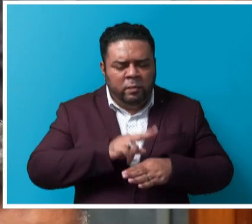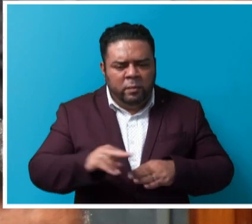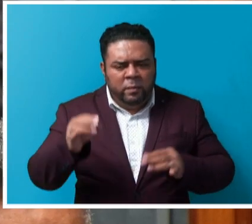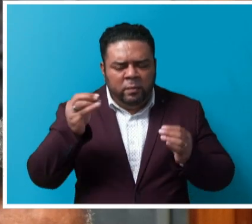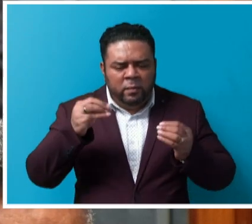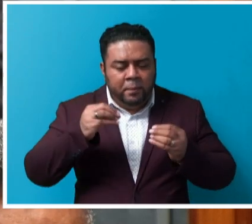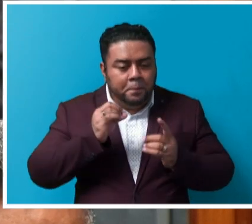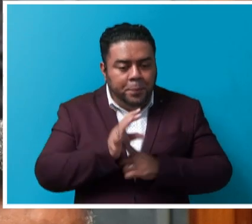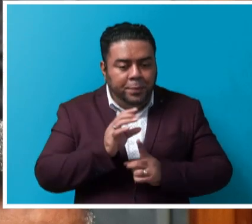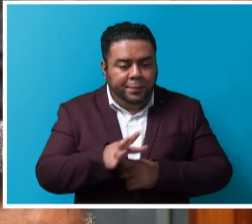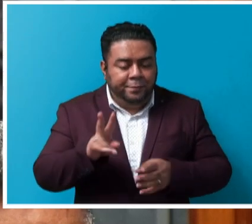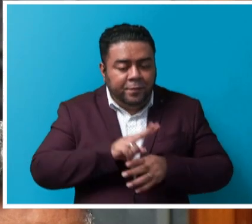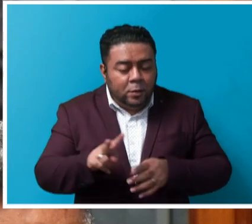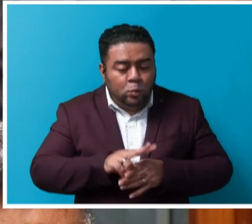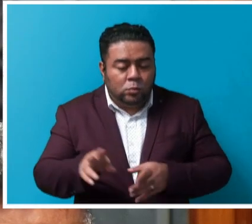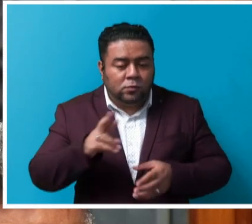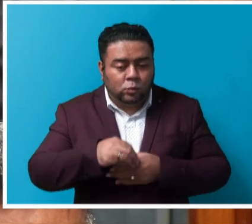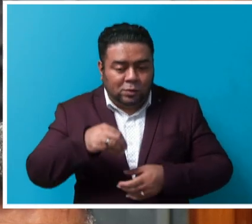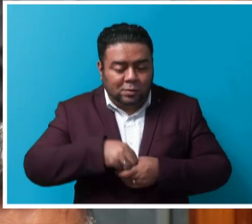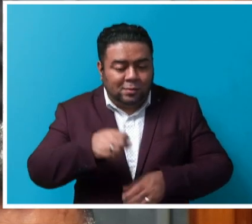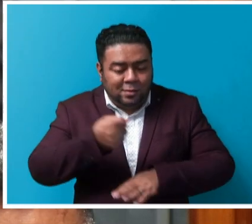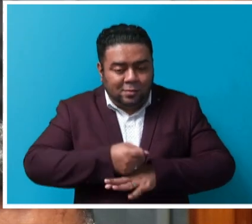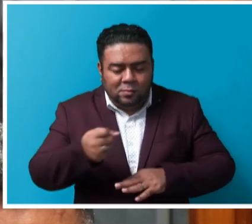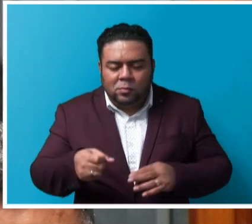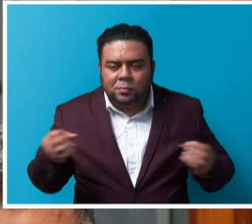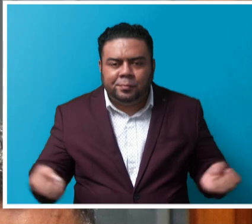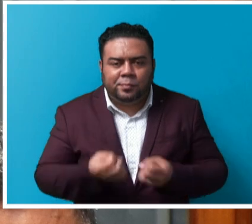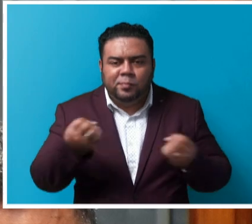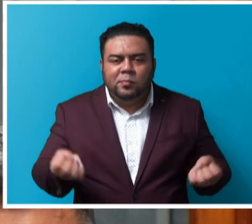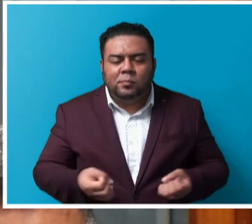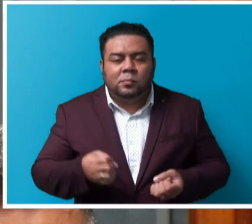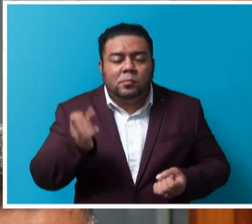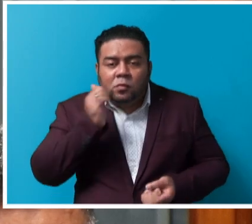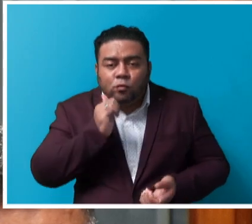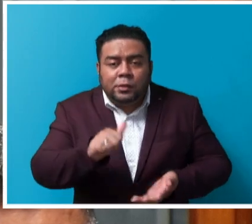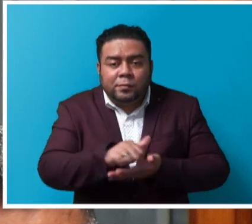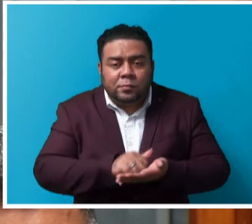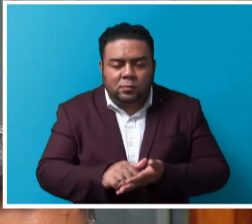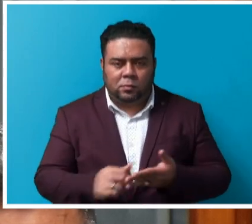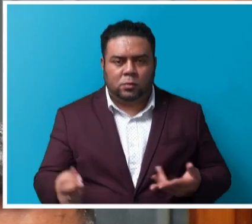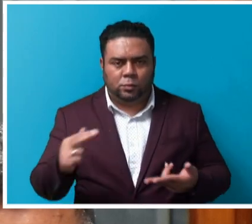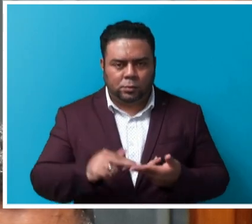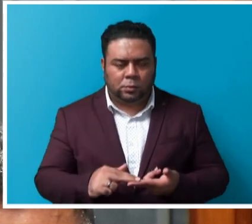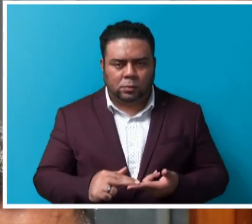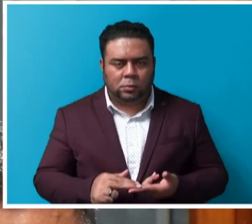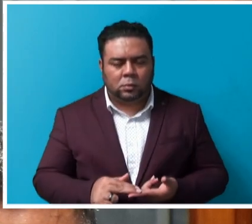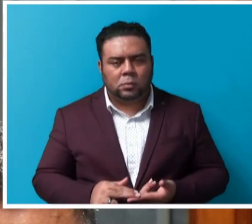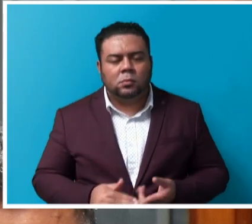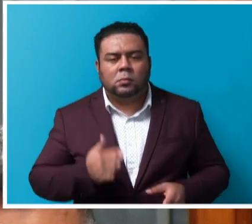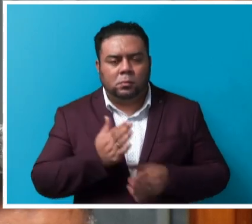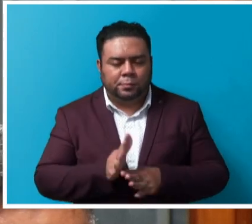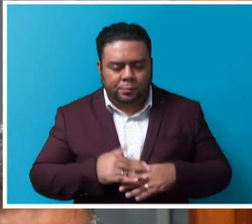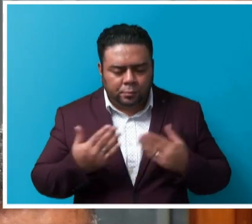within the government machinery that will encourage forgiveness, unity, and advancement.